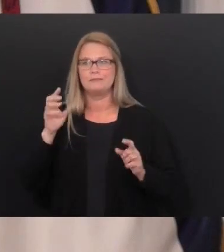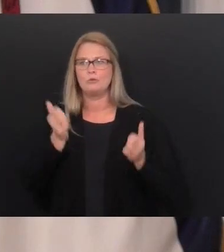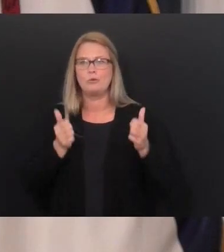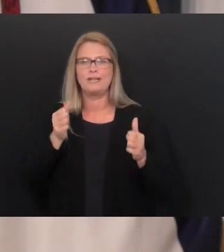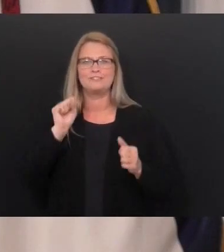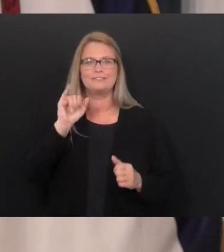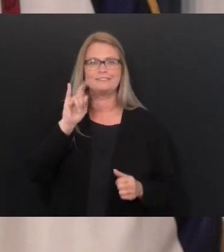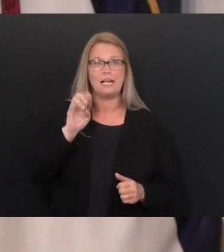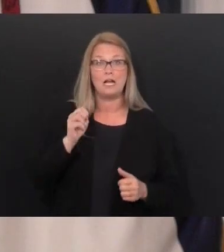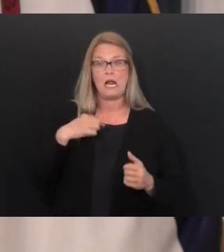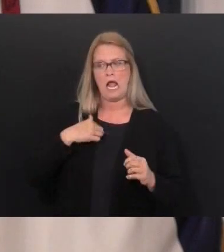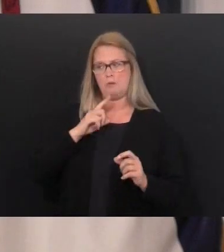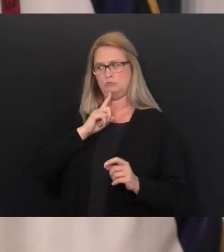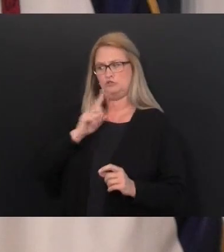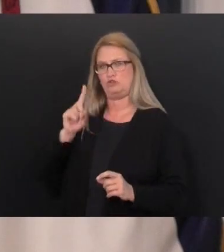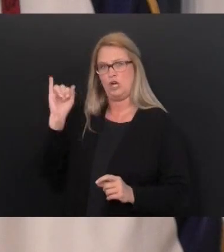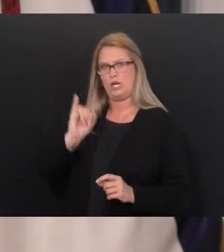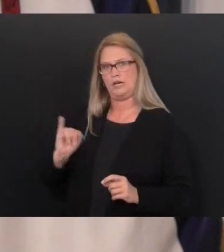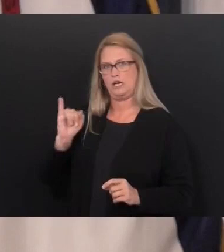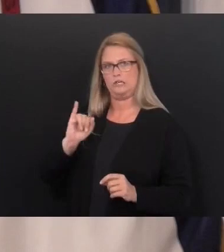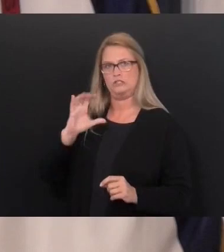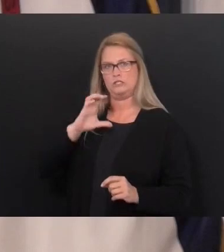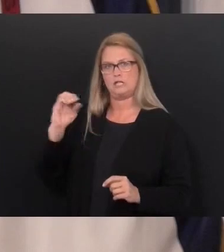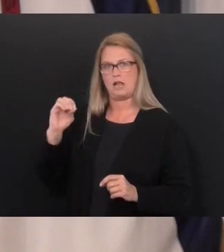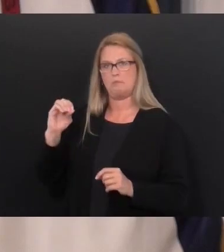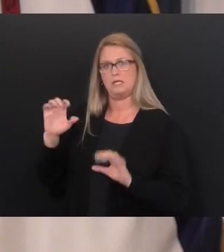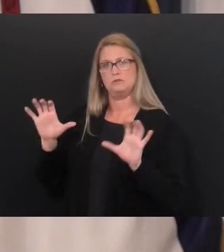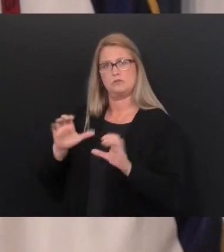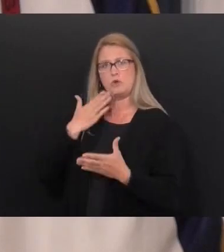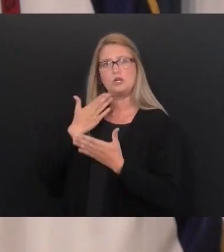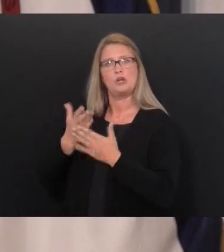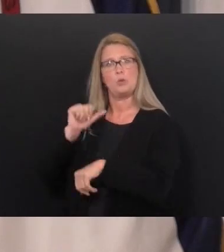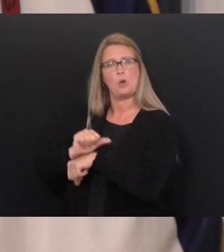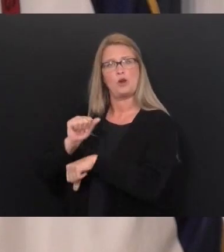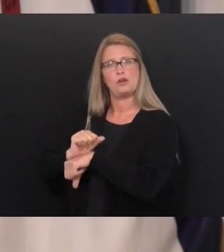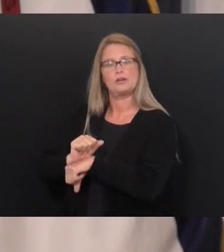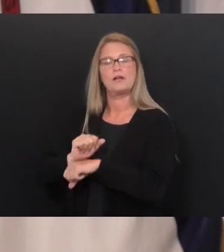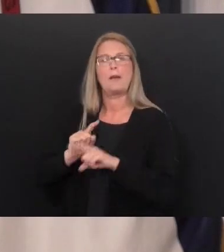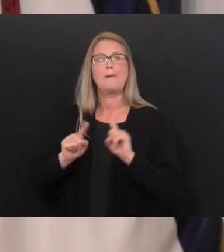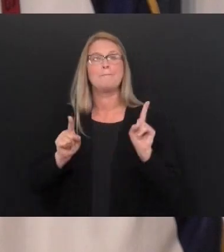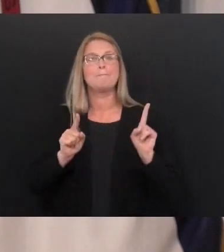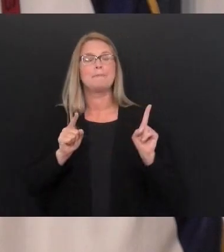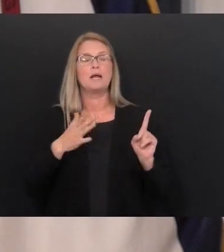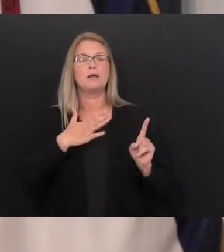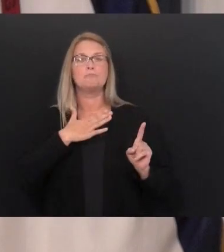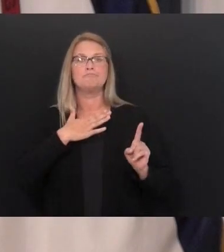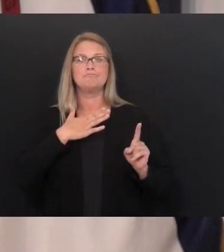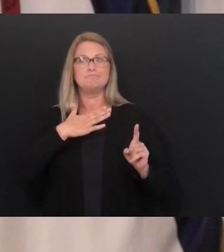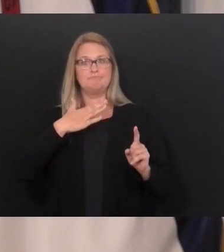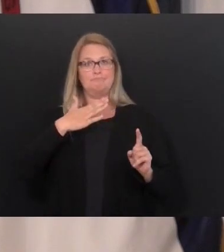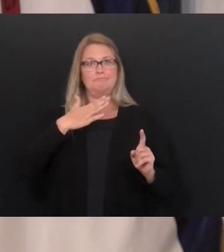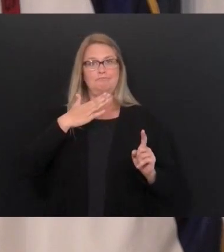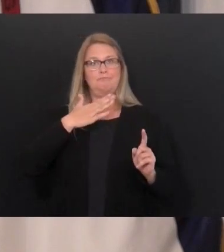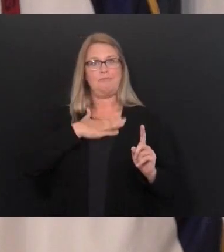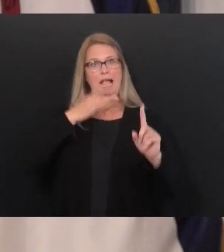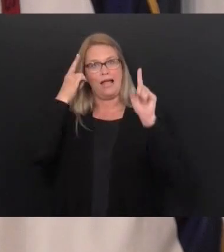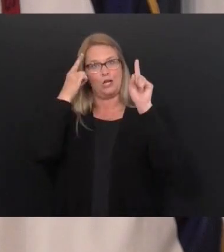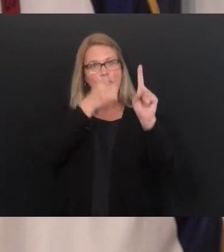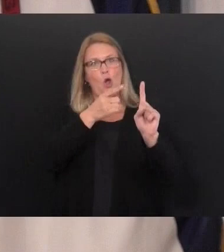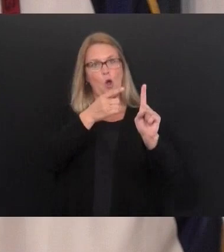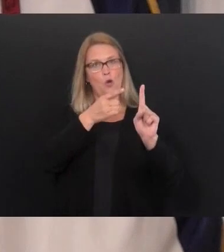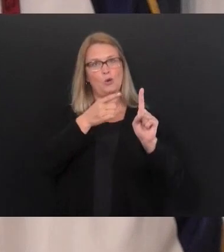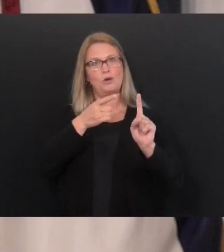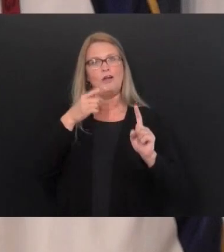insurance companies are doing great work, but at the same time, what I was just implying that I wanted everyone to do is just check